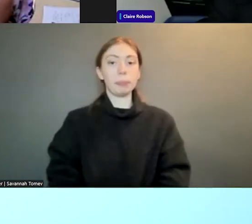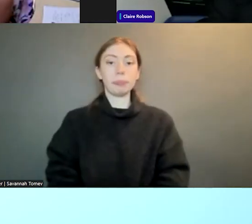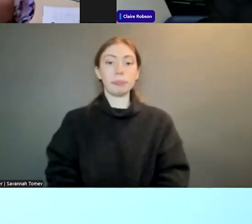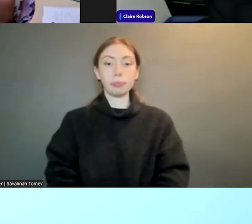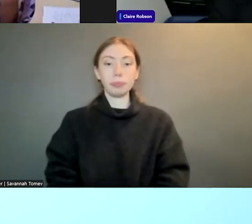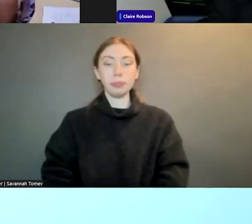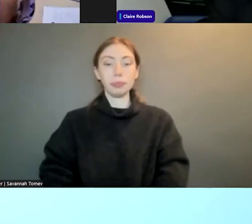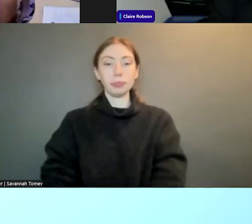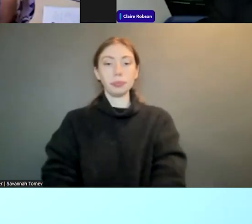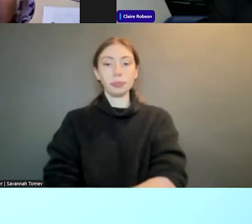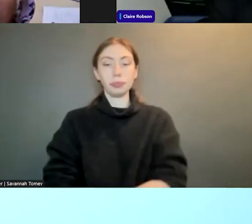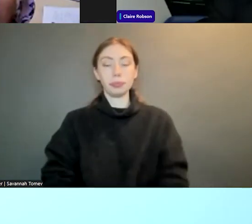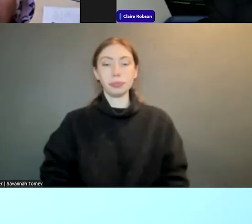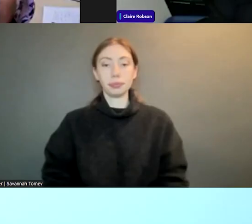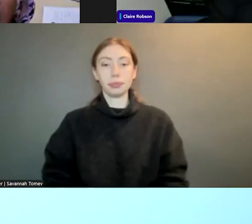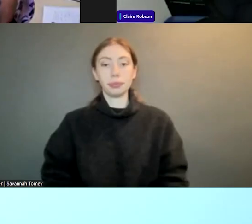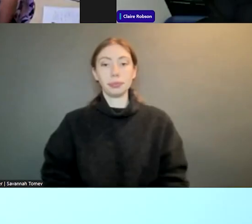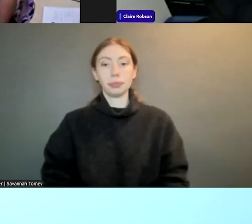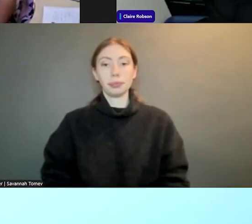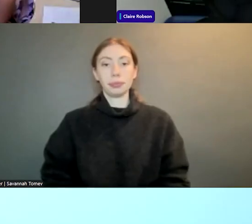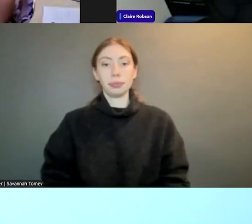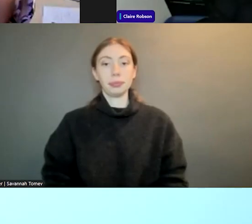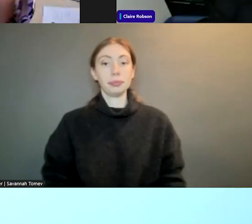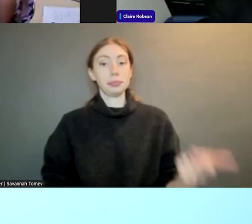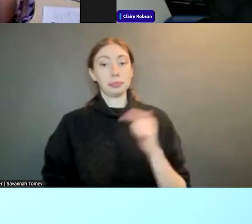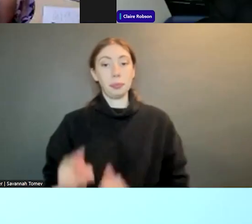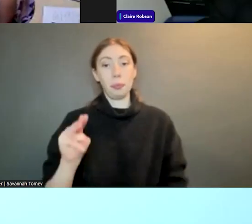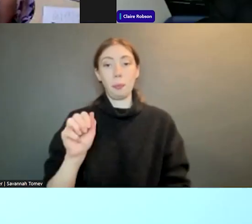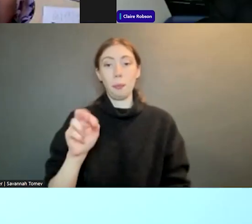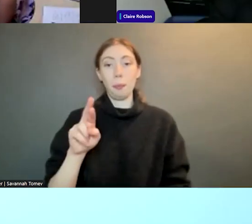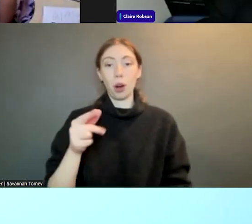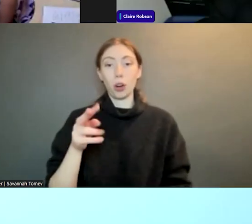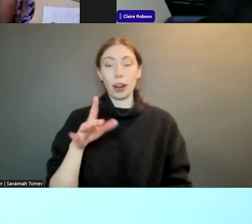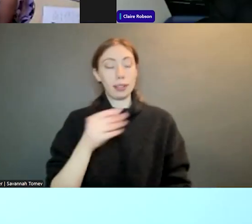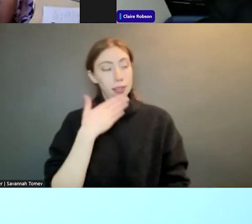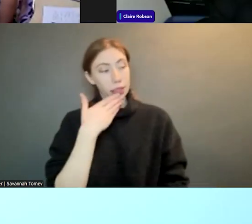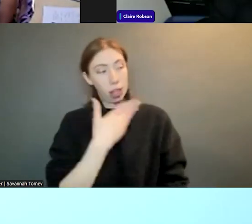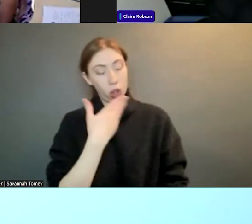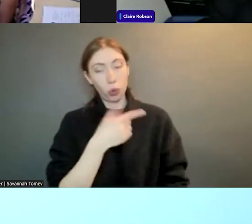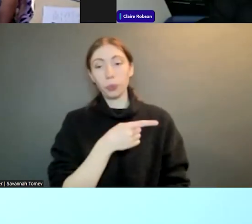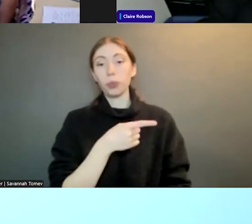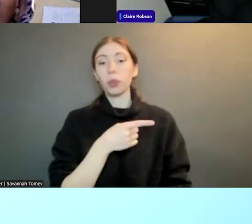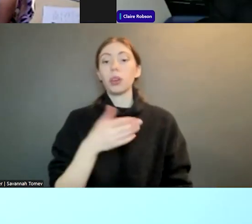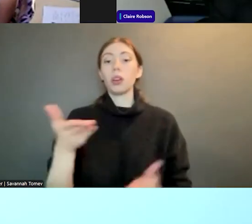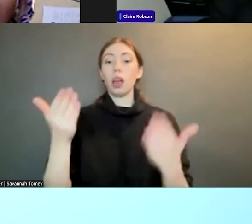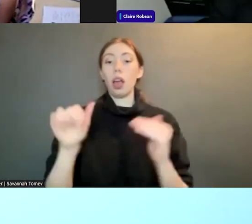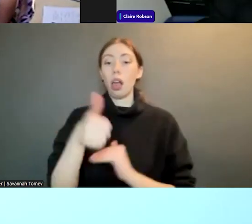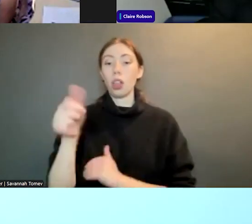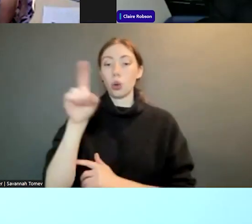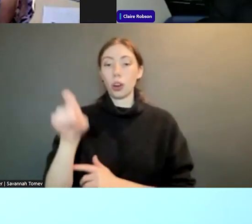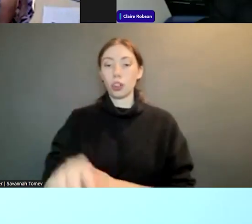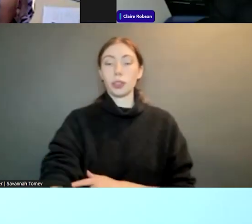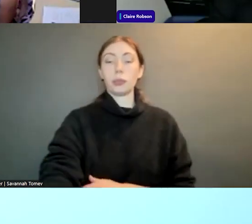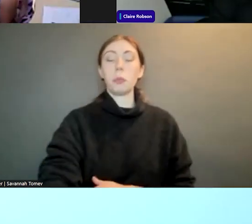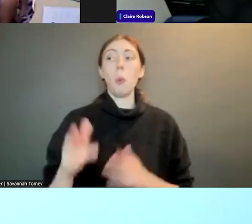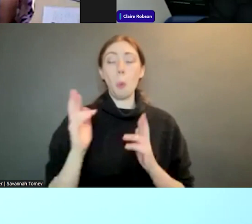Thank you, Claire. Another question that's come in is, with respect to limitations, wondering if it would be